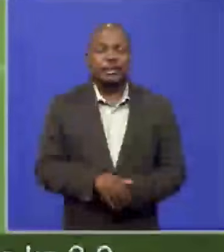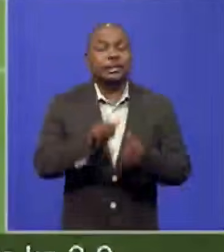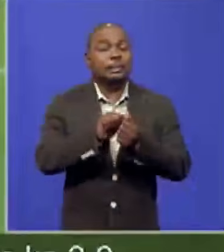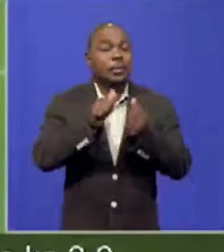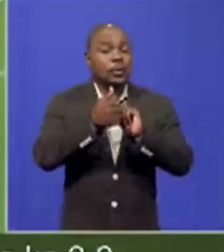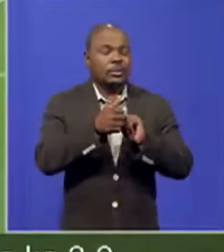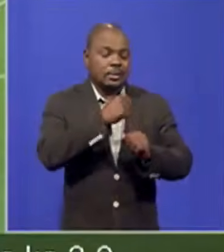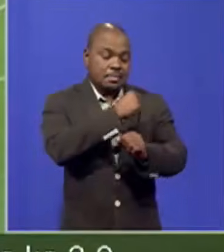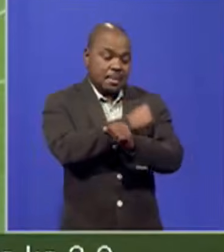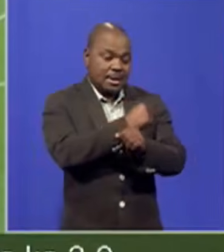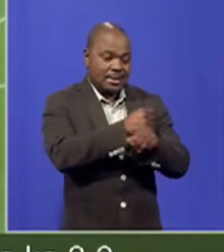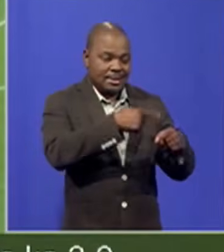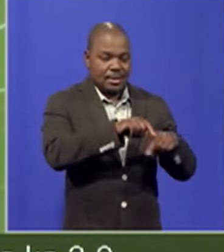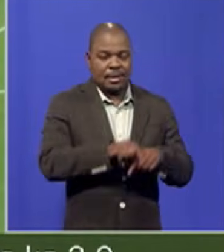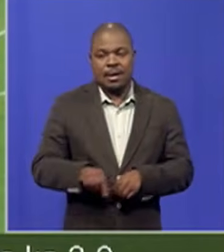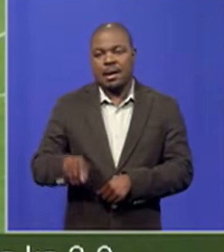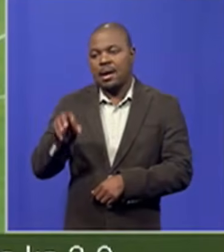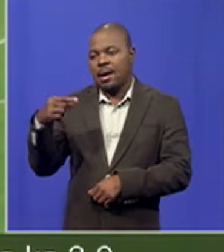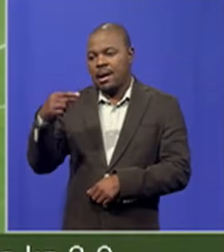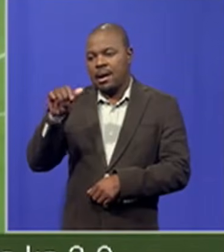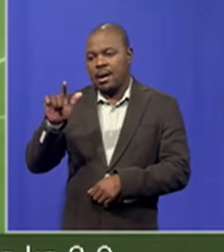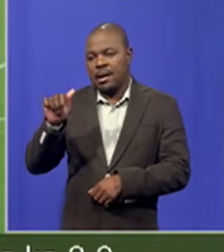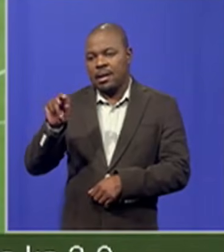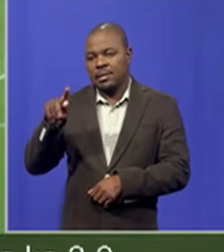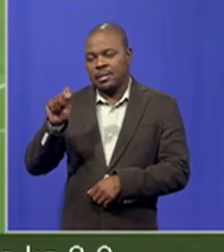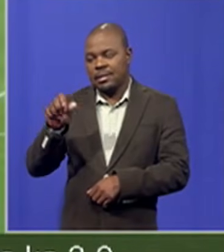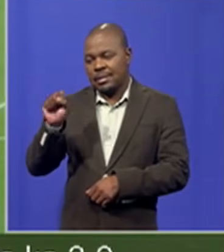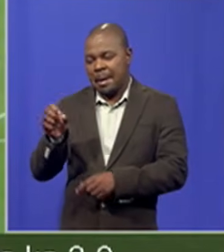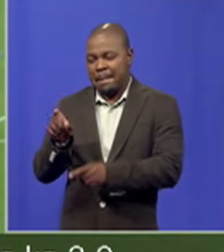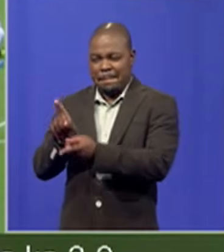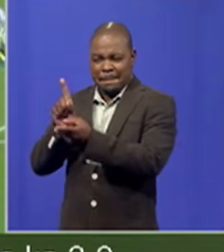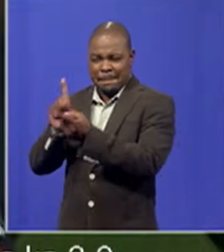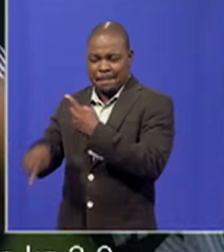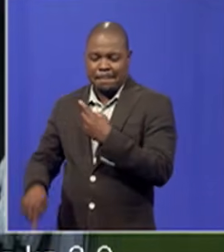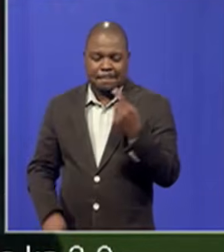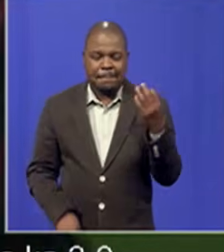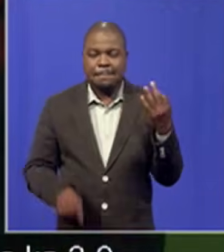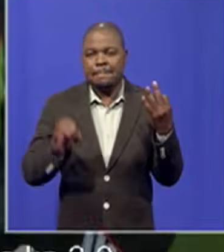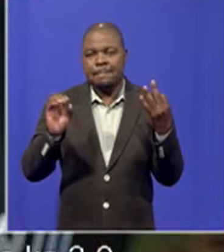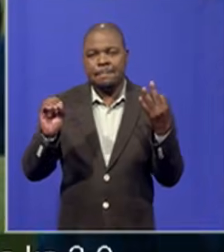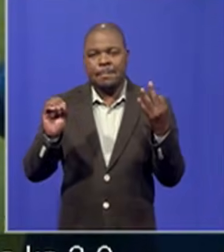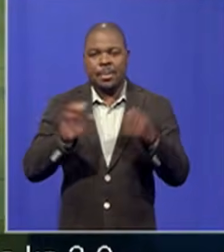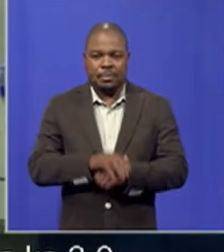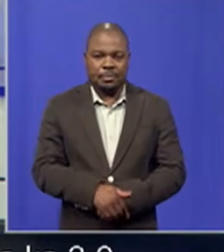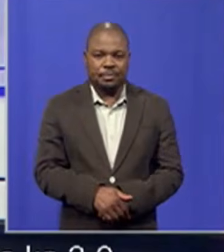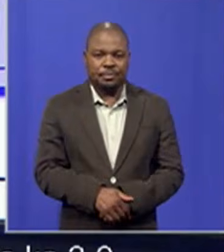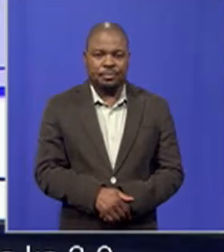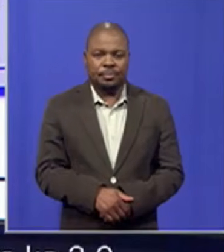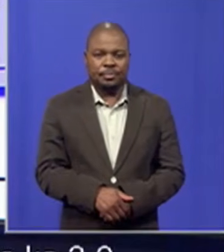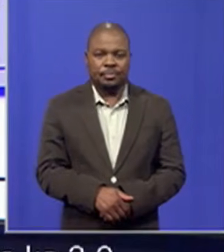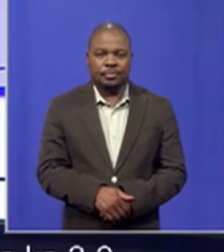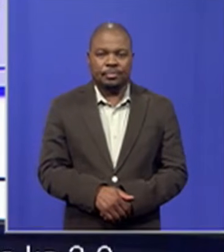Dipapading, Orlando Pirates e go bošitše Marumo Gallants ka dino tše 3 go lefela.